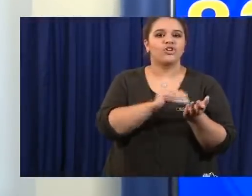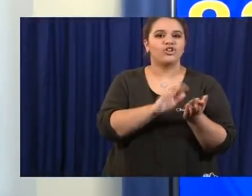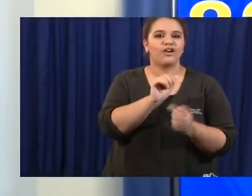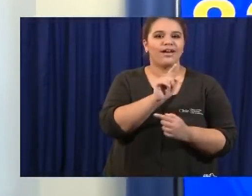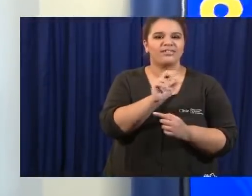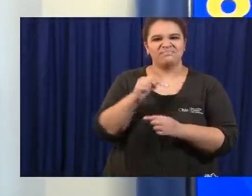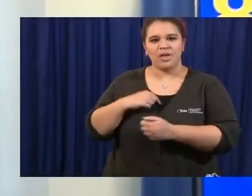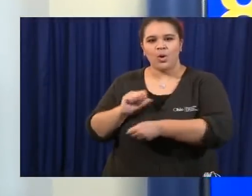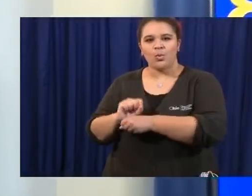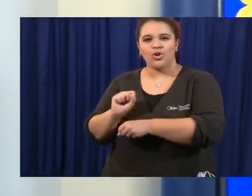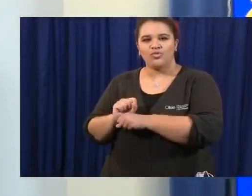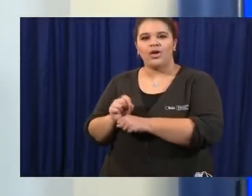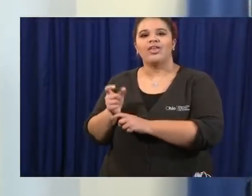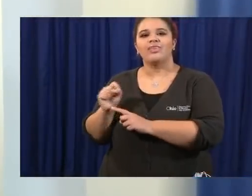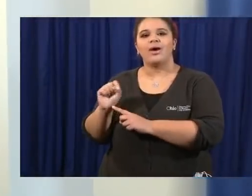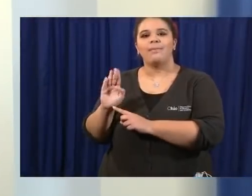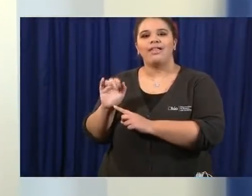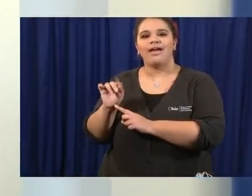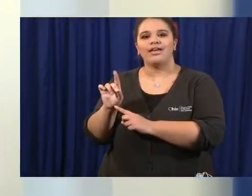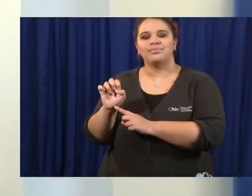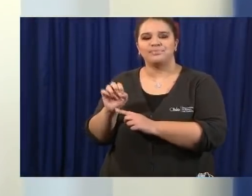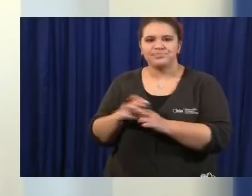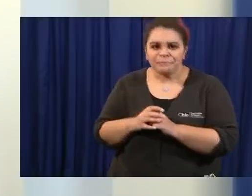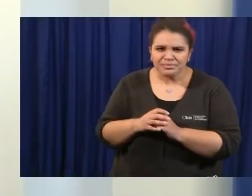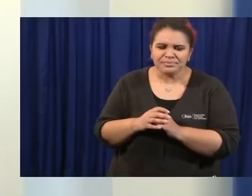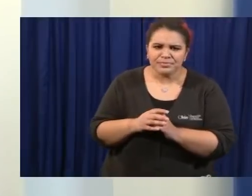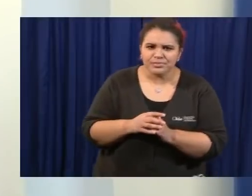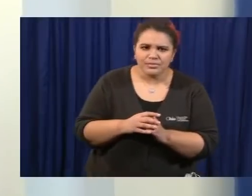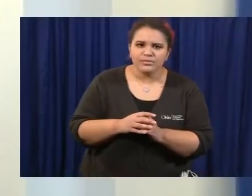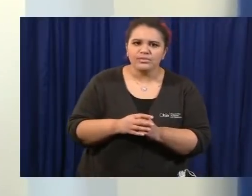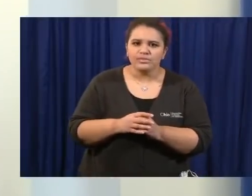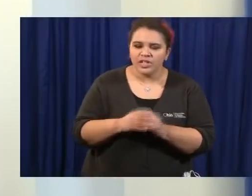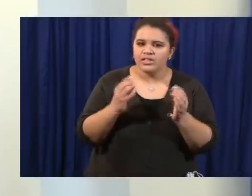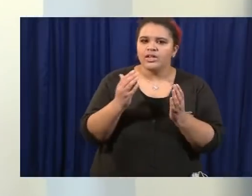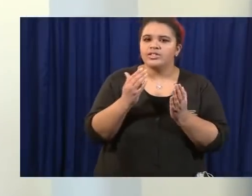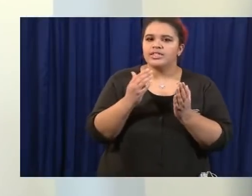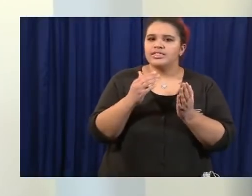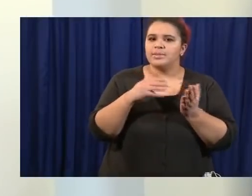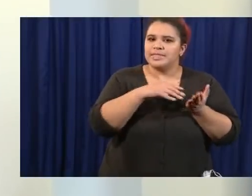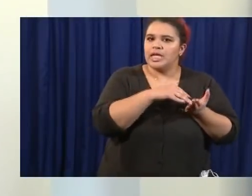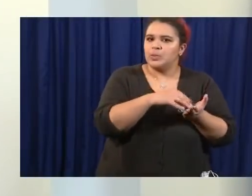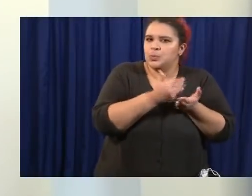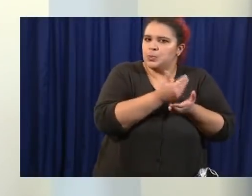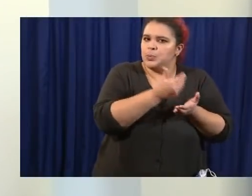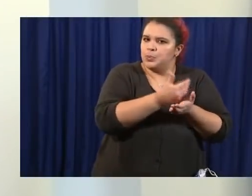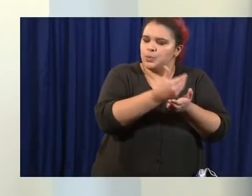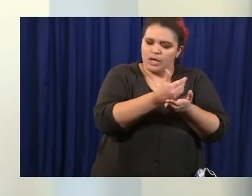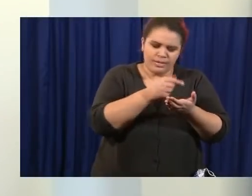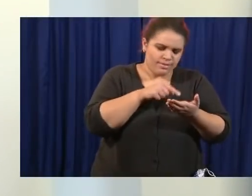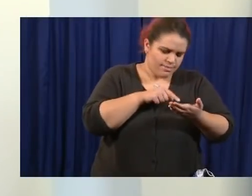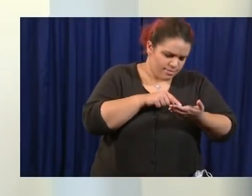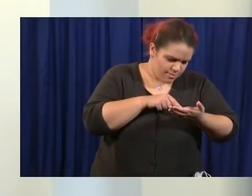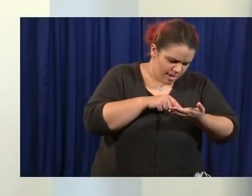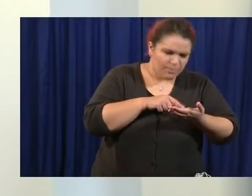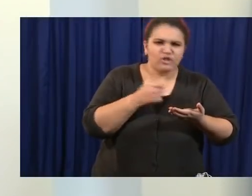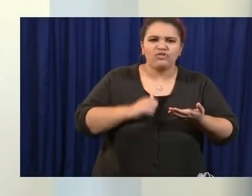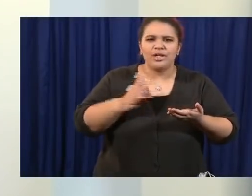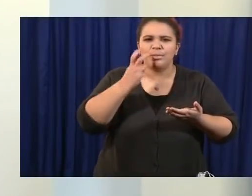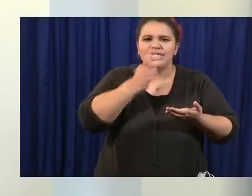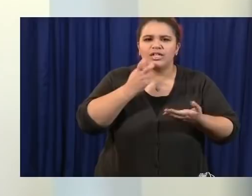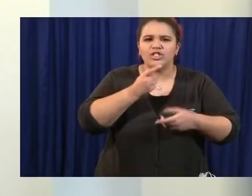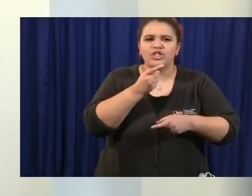Hello, Director. With the recent studies showing that promising results for, and I'm going to try to pronounce